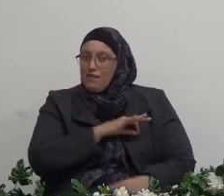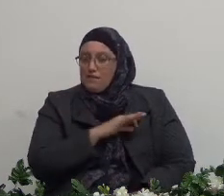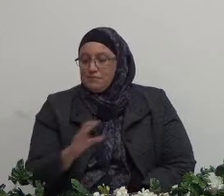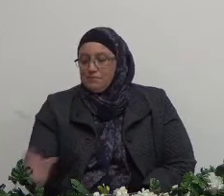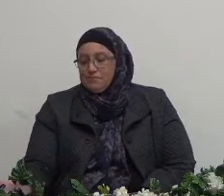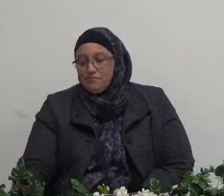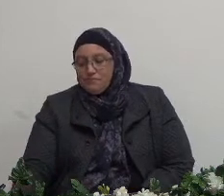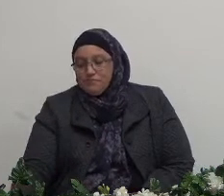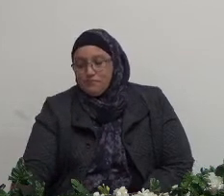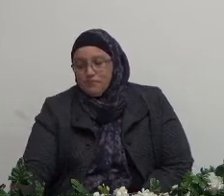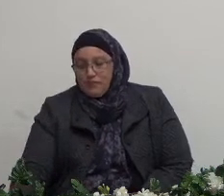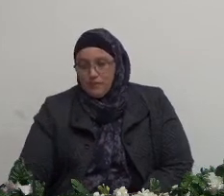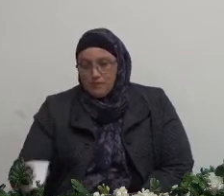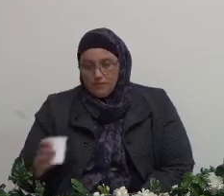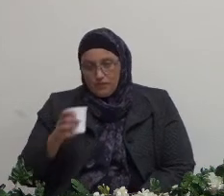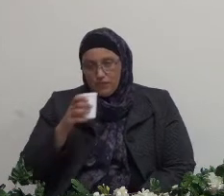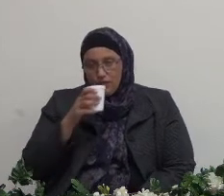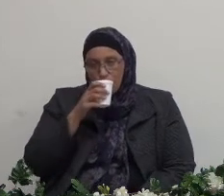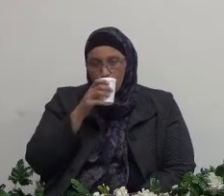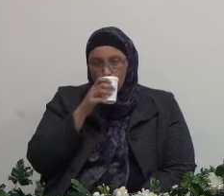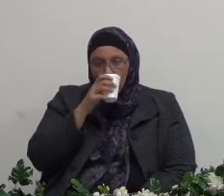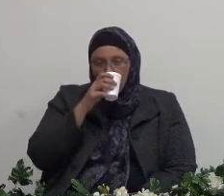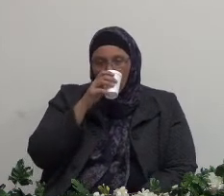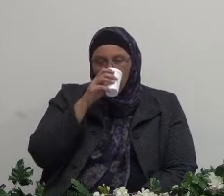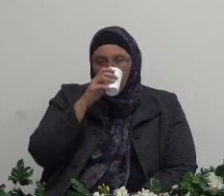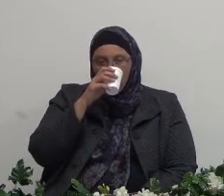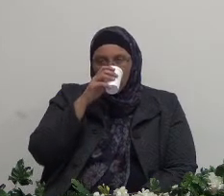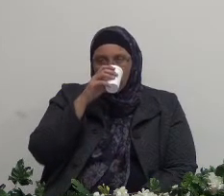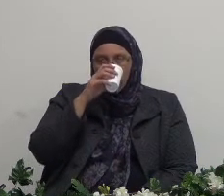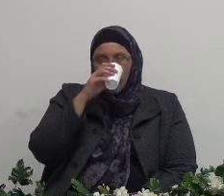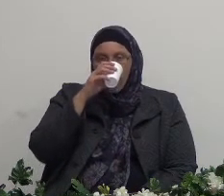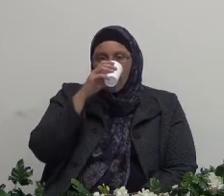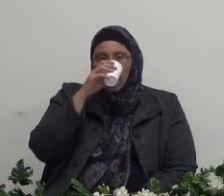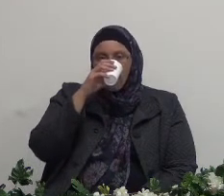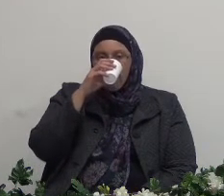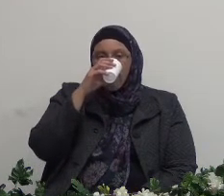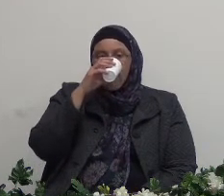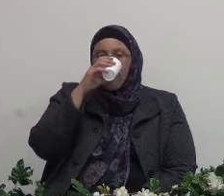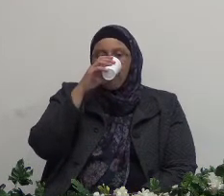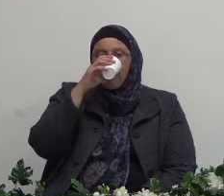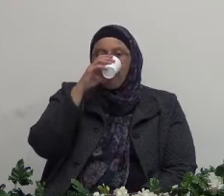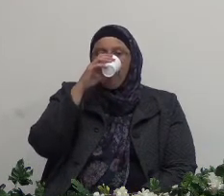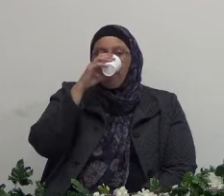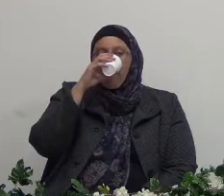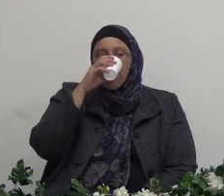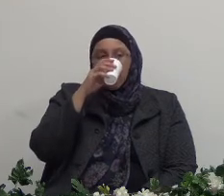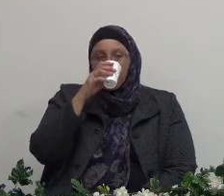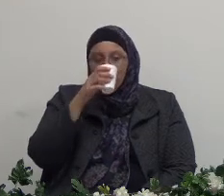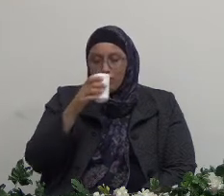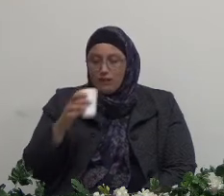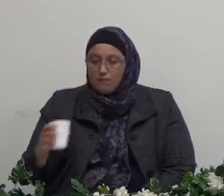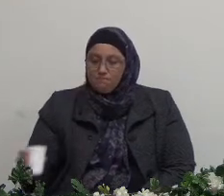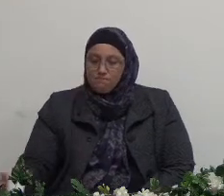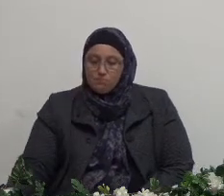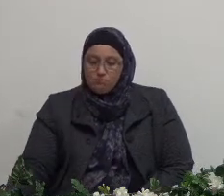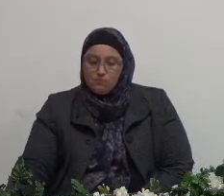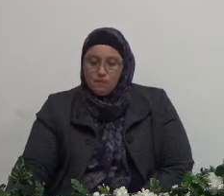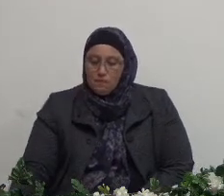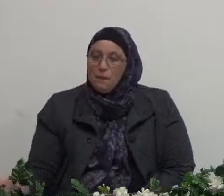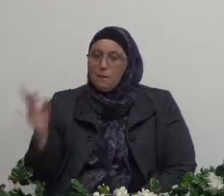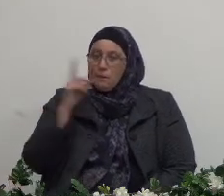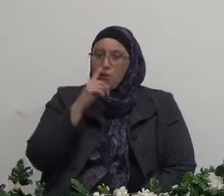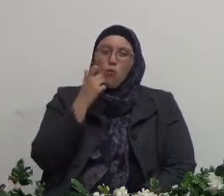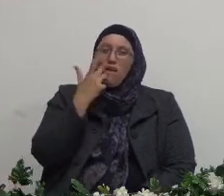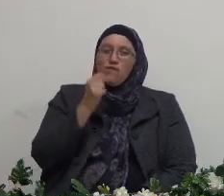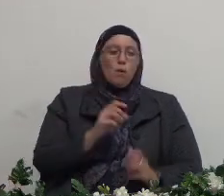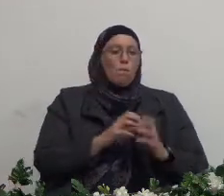Before the idea, you know, people used to always have, you know, have several small meals throughout the day was the idea.